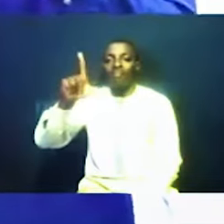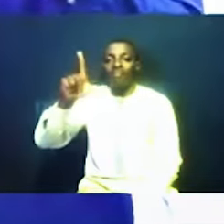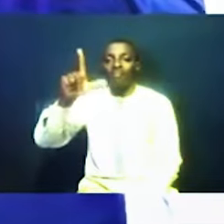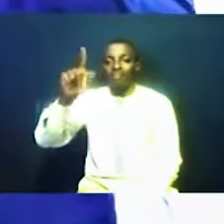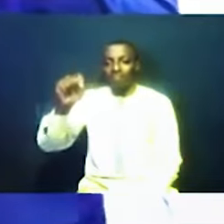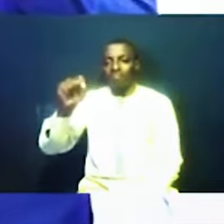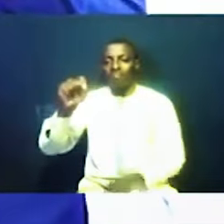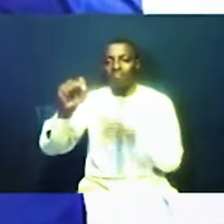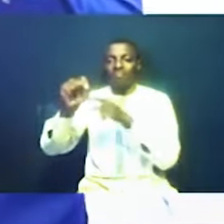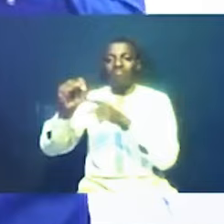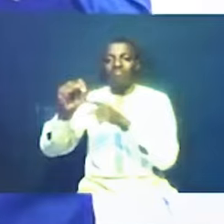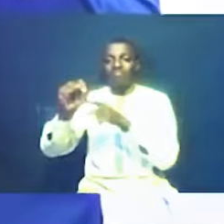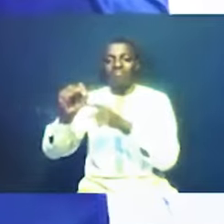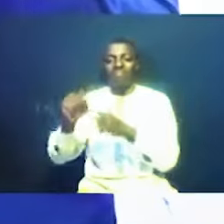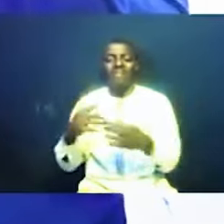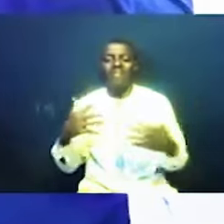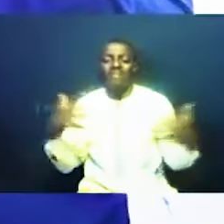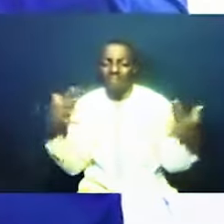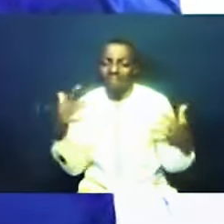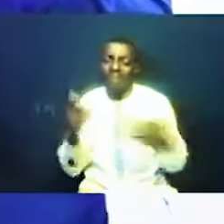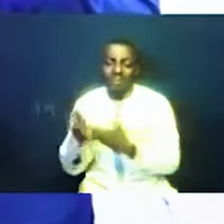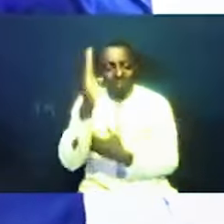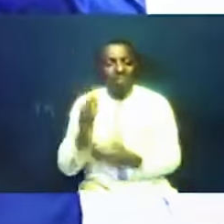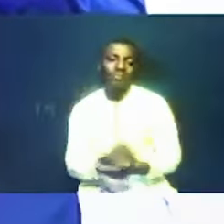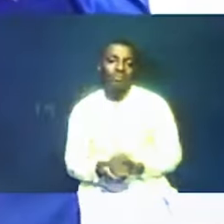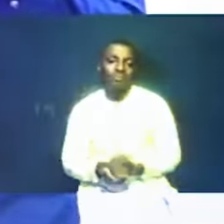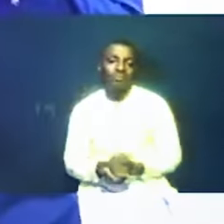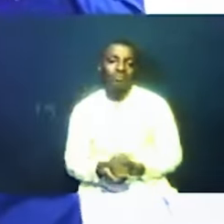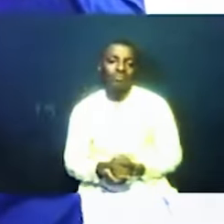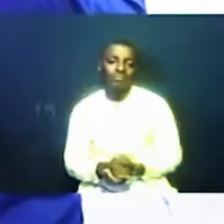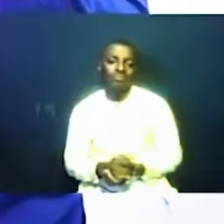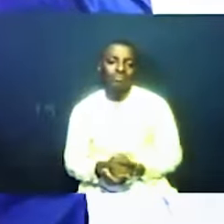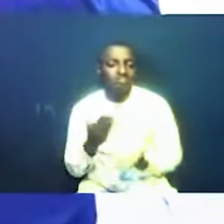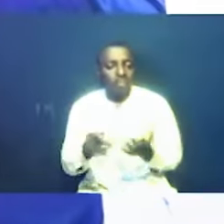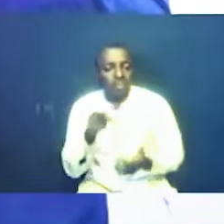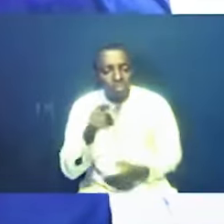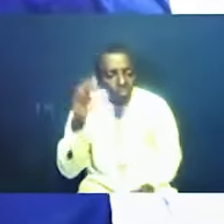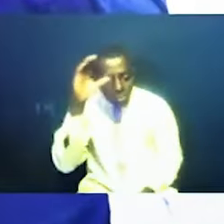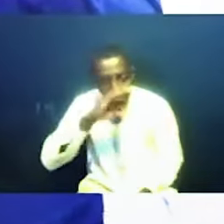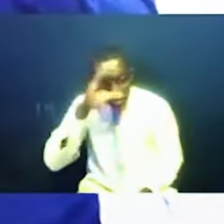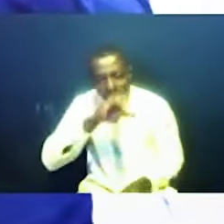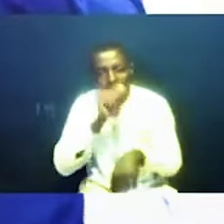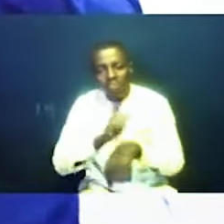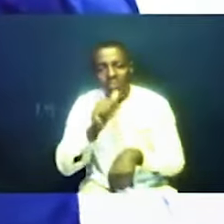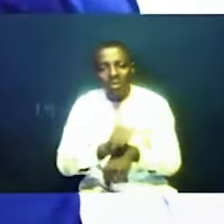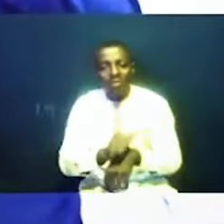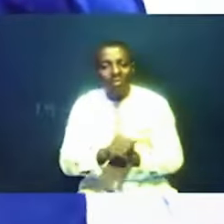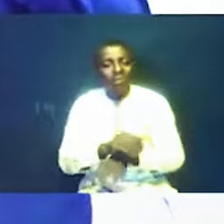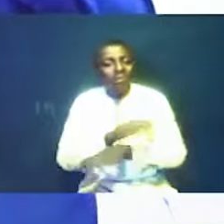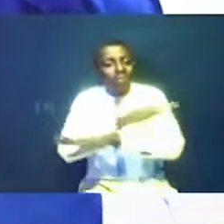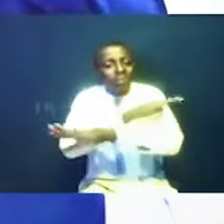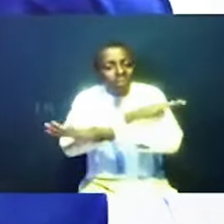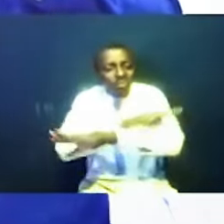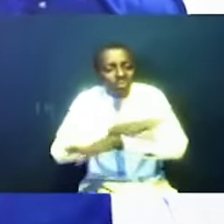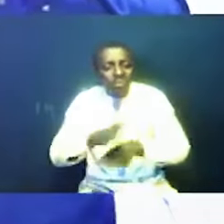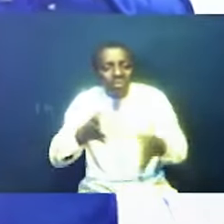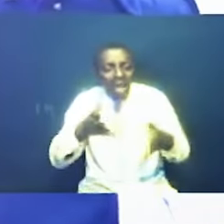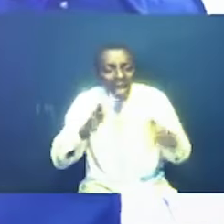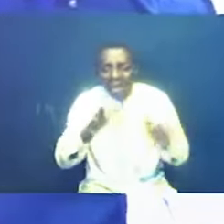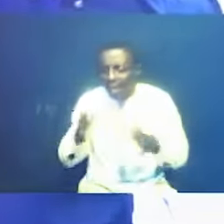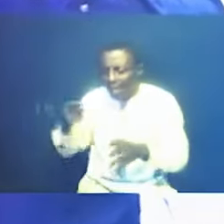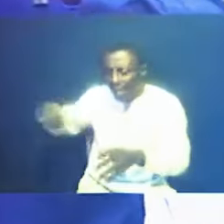God. You need a job, but don't let them draw you into their occult